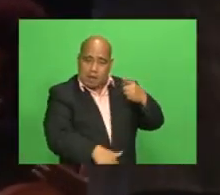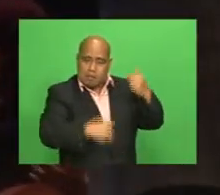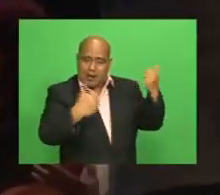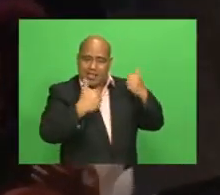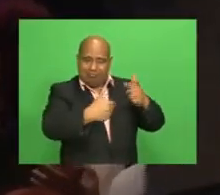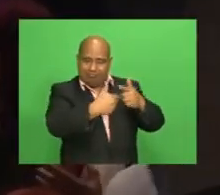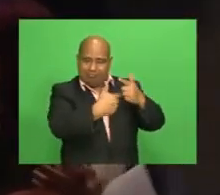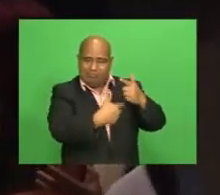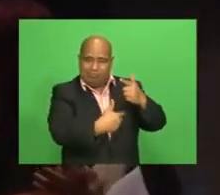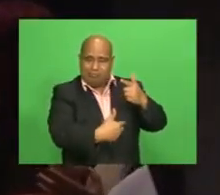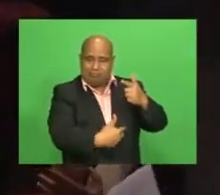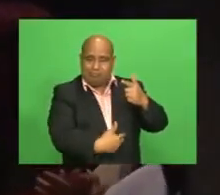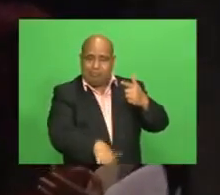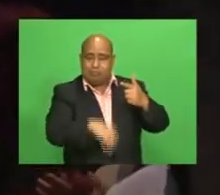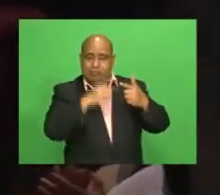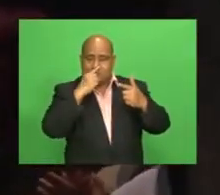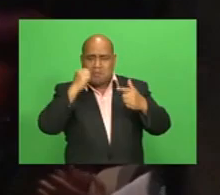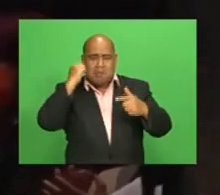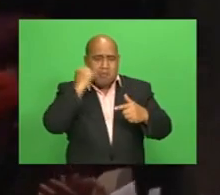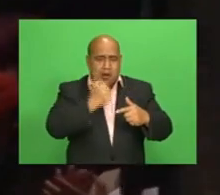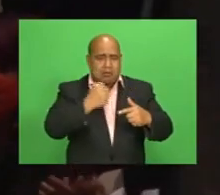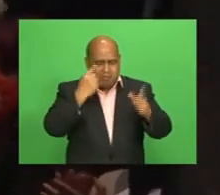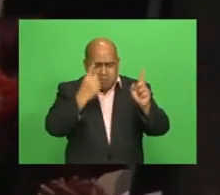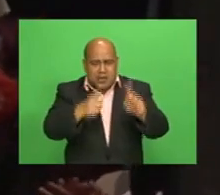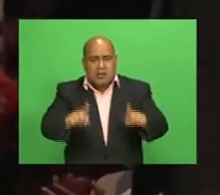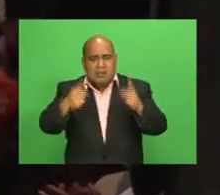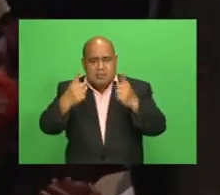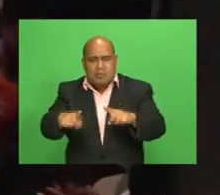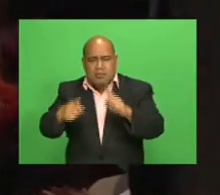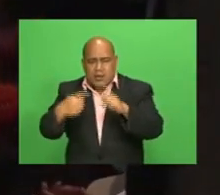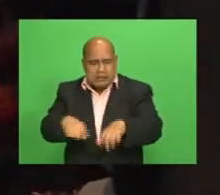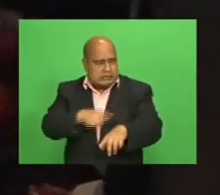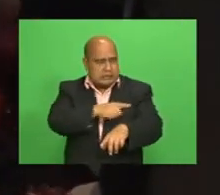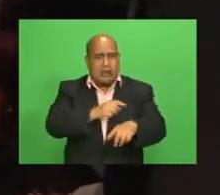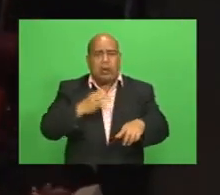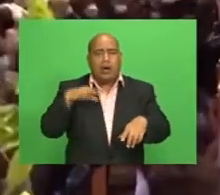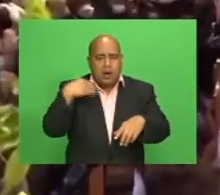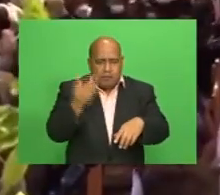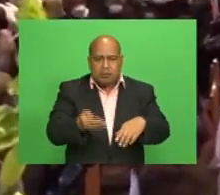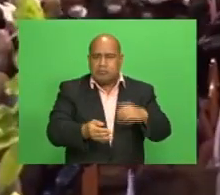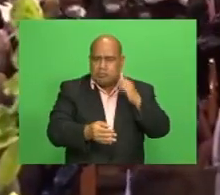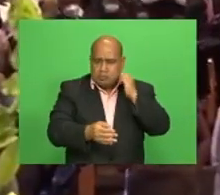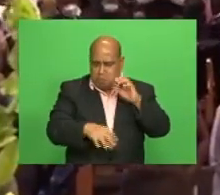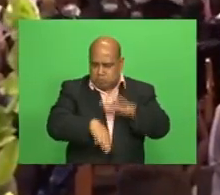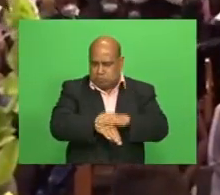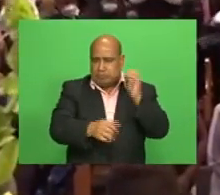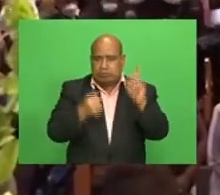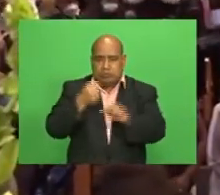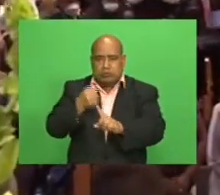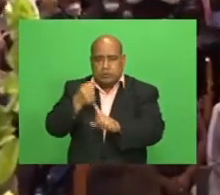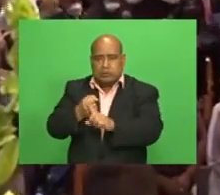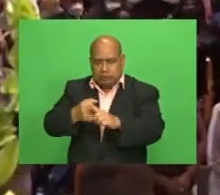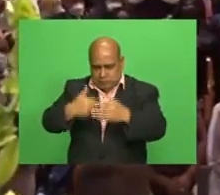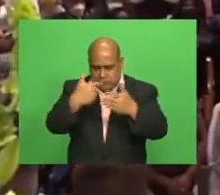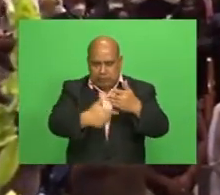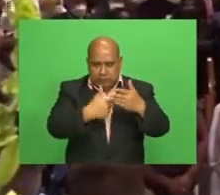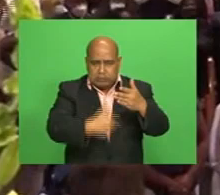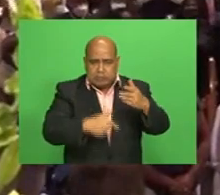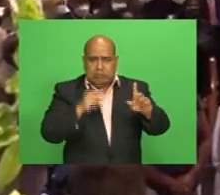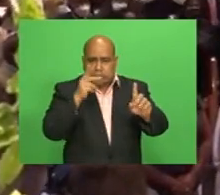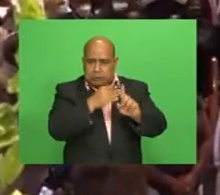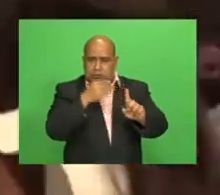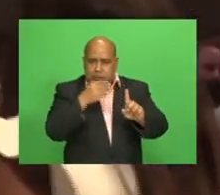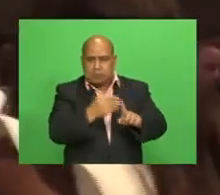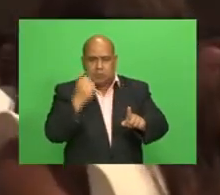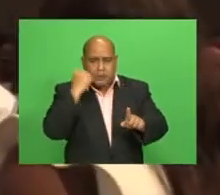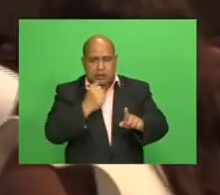father of Michael Brown from Ferguson, Missouri, will you stand? The father of Ahmaud Arbery, will you